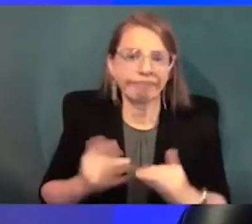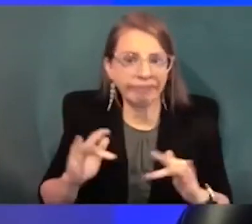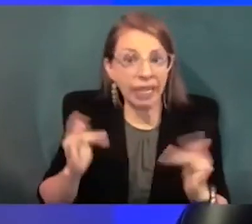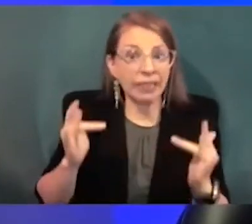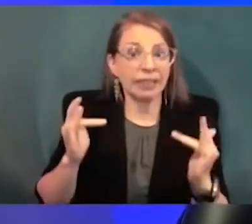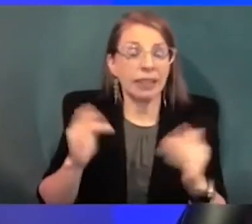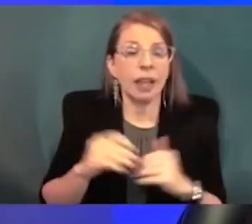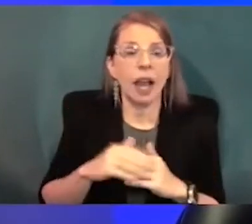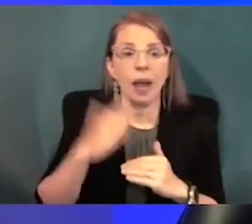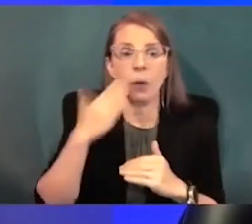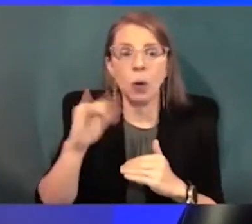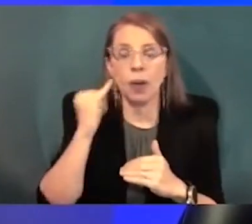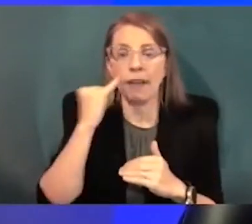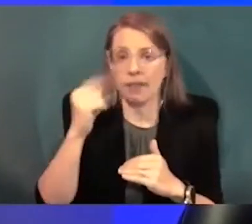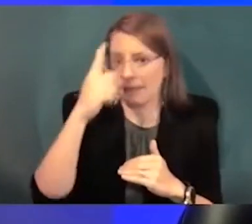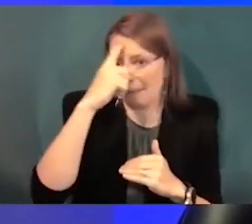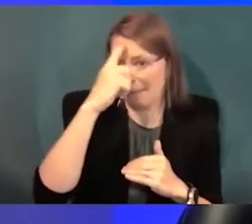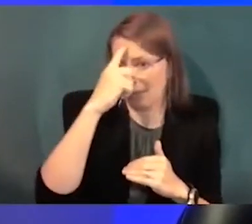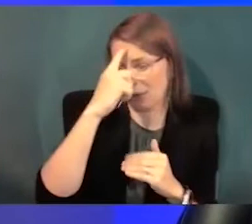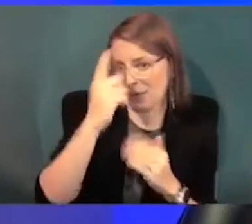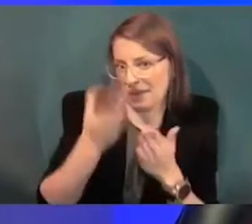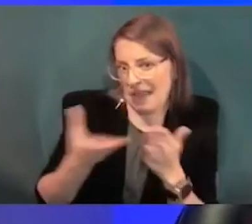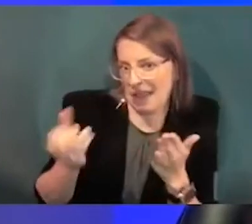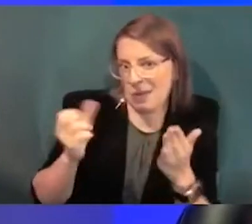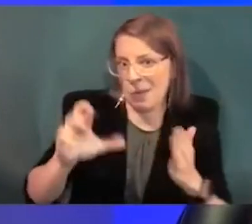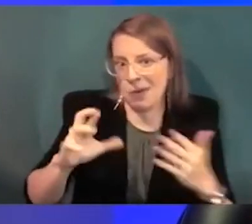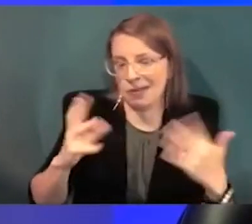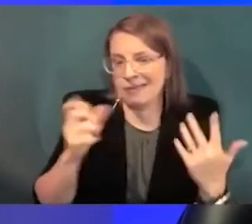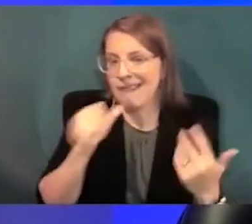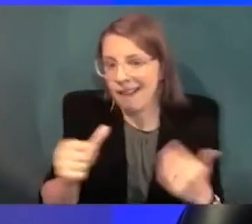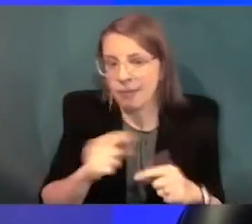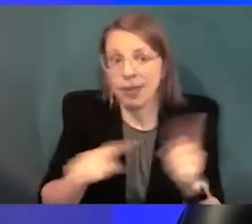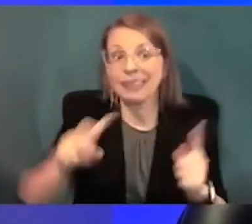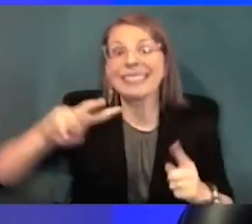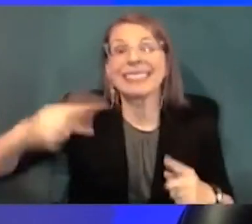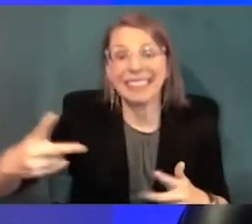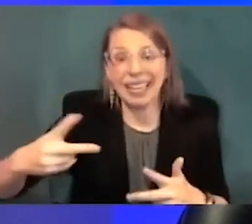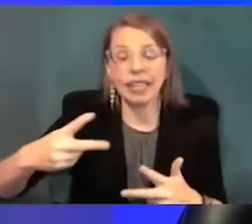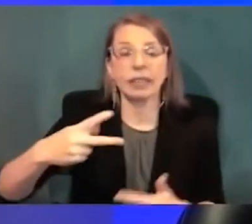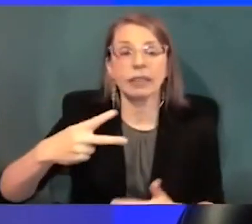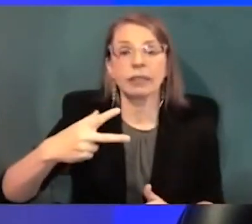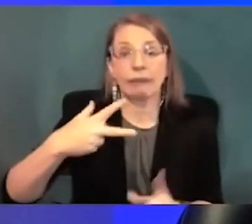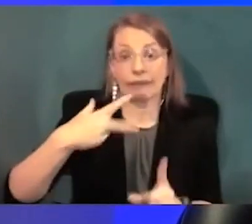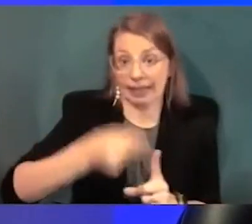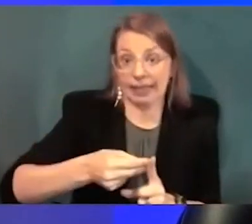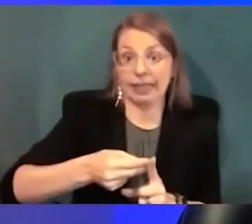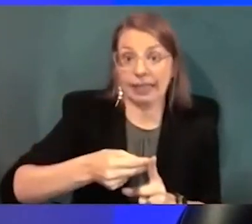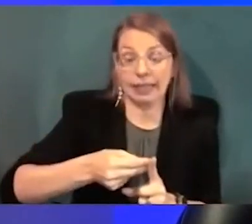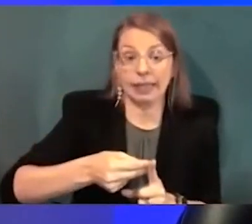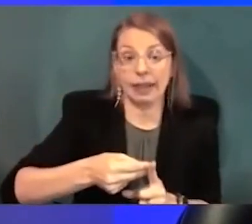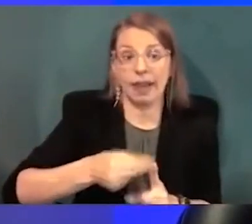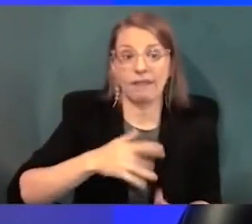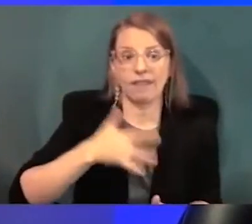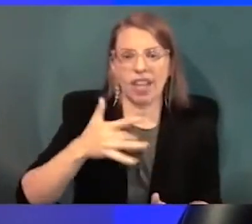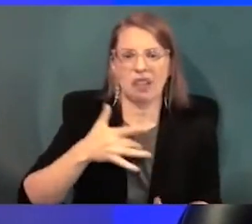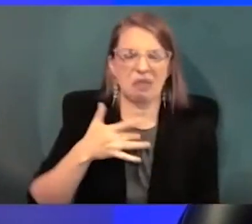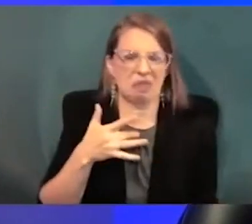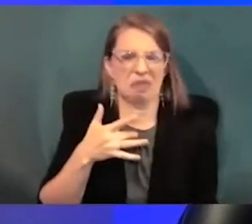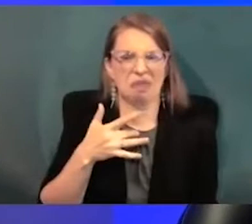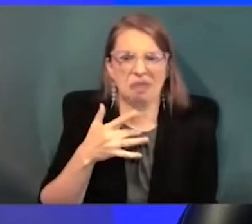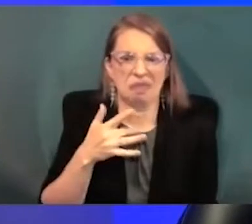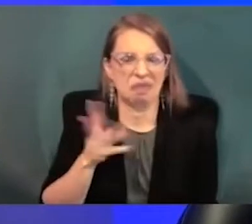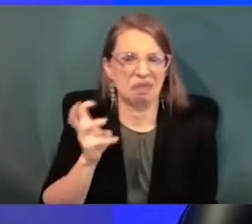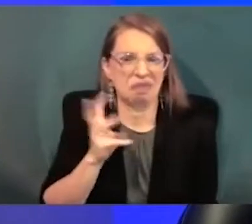a mind thing or not, but when I got the second vaccine, I just felt funny,